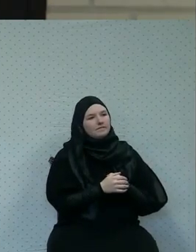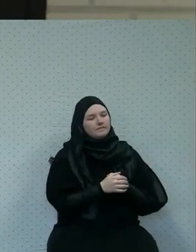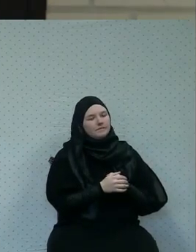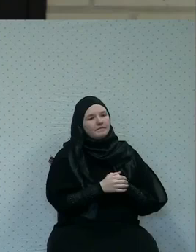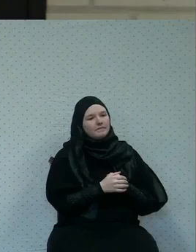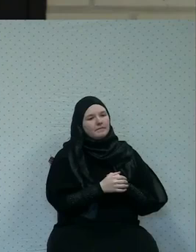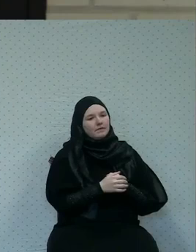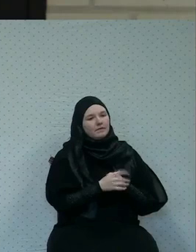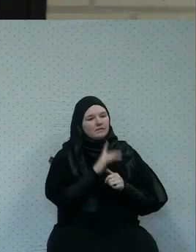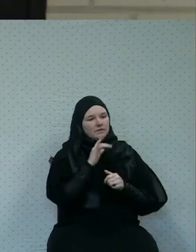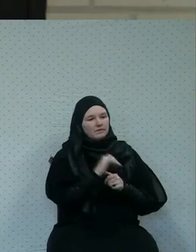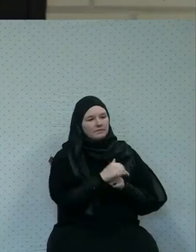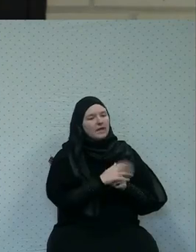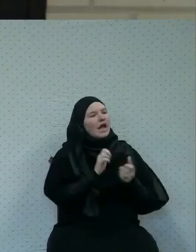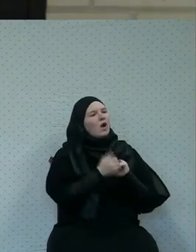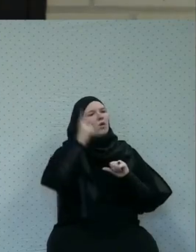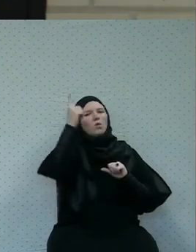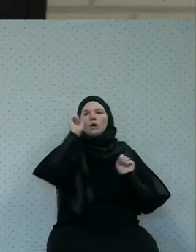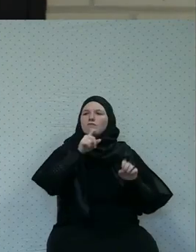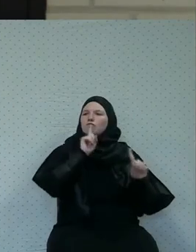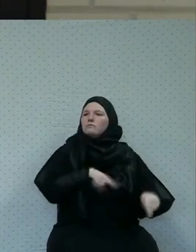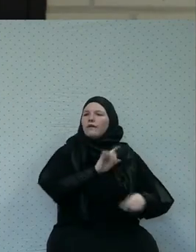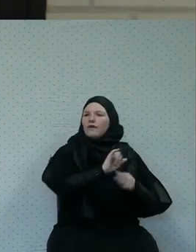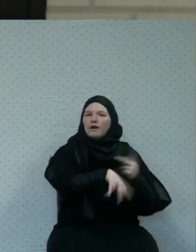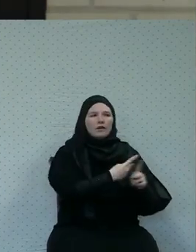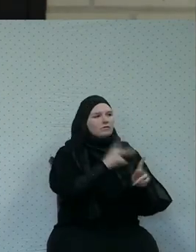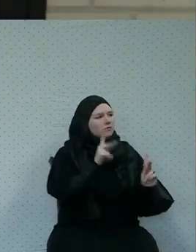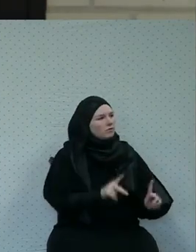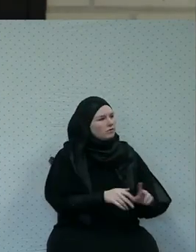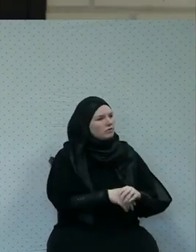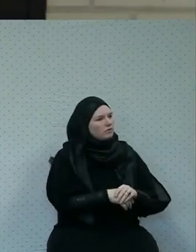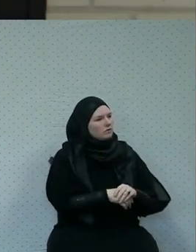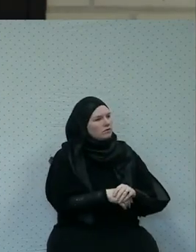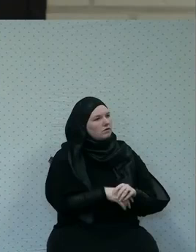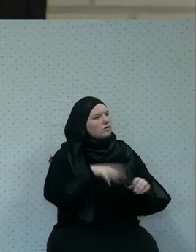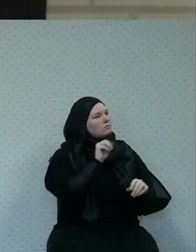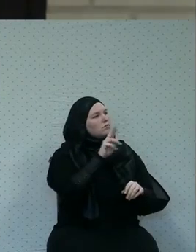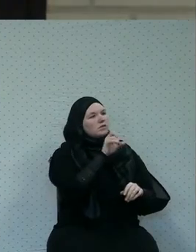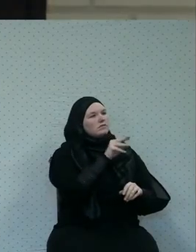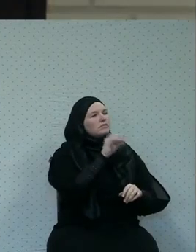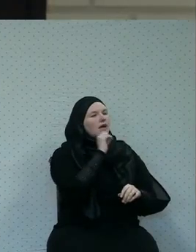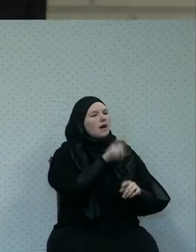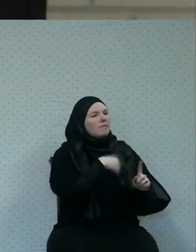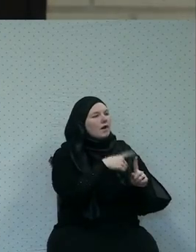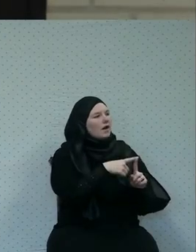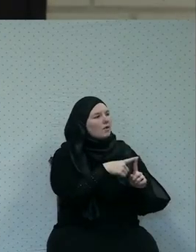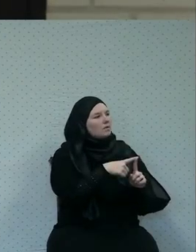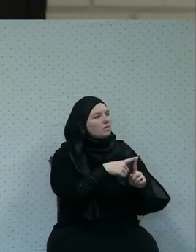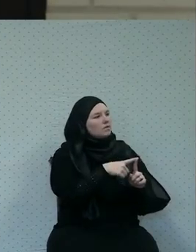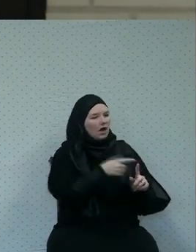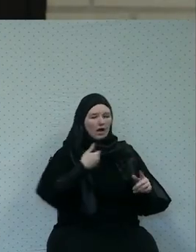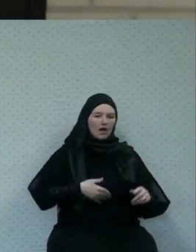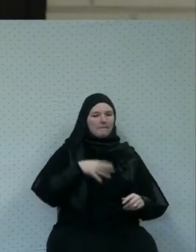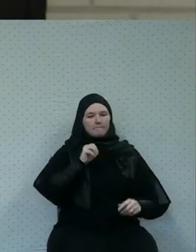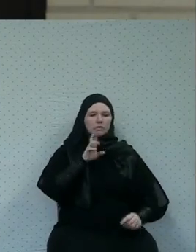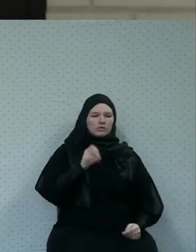person? The Prophet is trying to tell us, being a Muslim is not about the claim, it is about